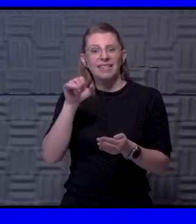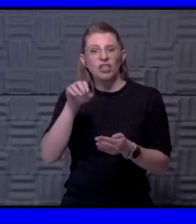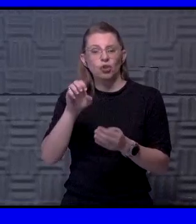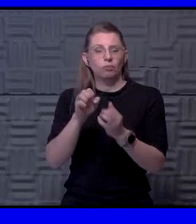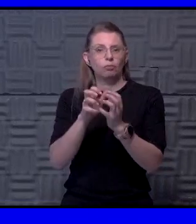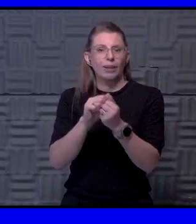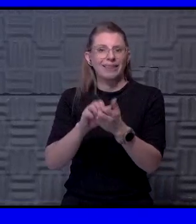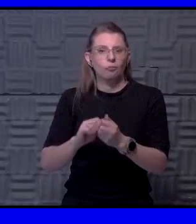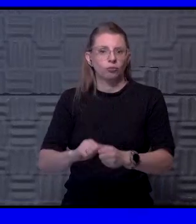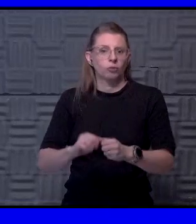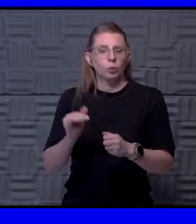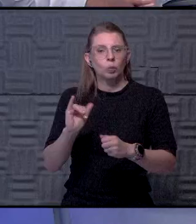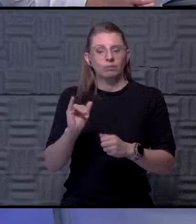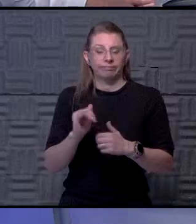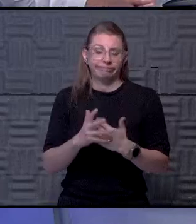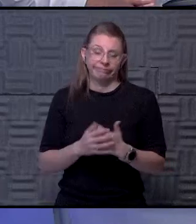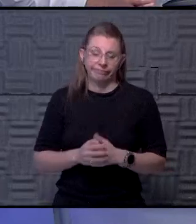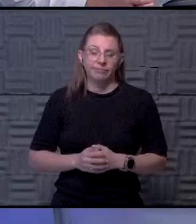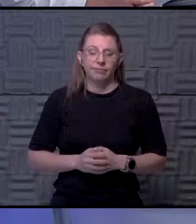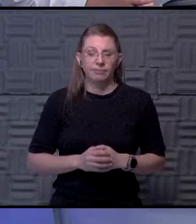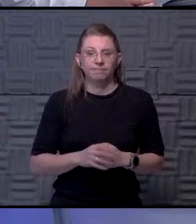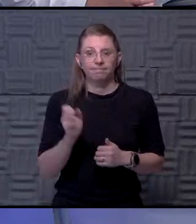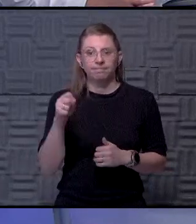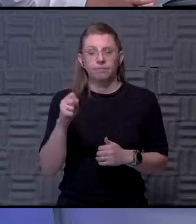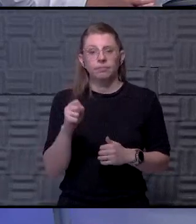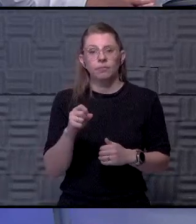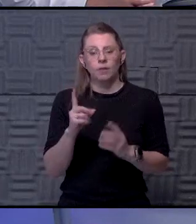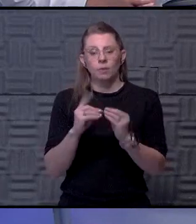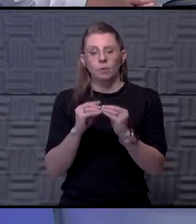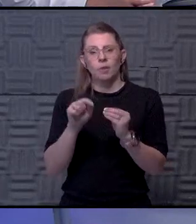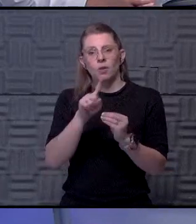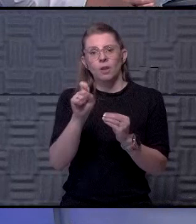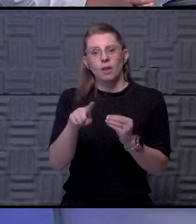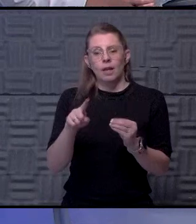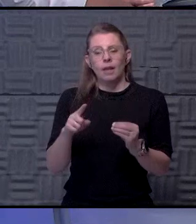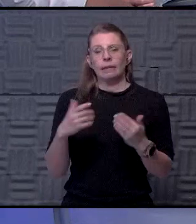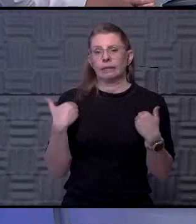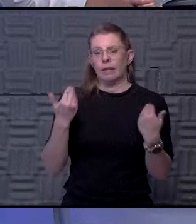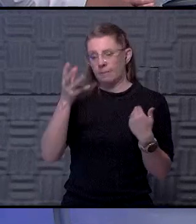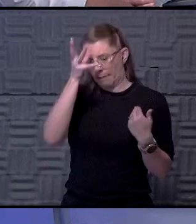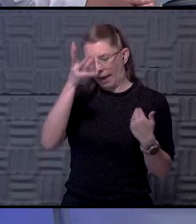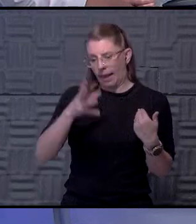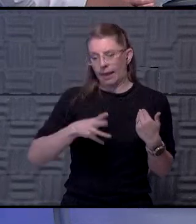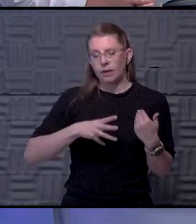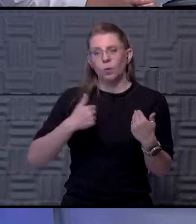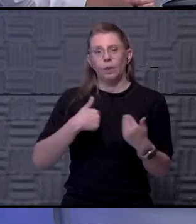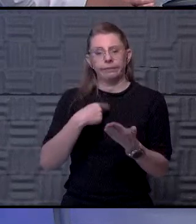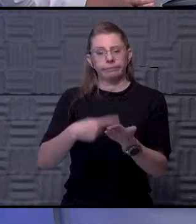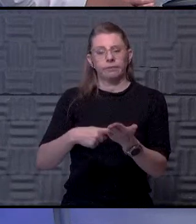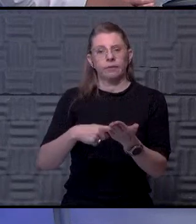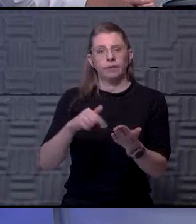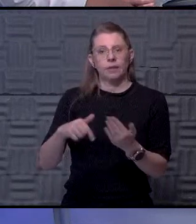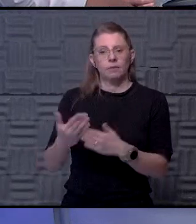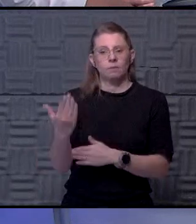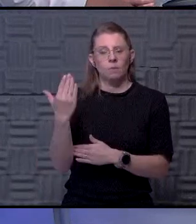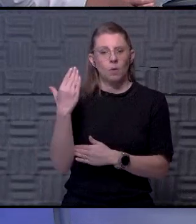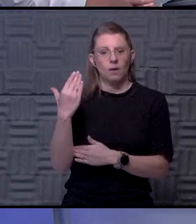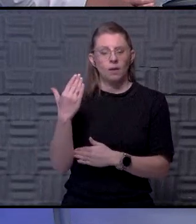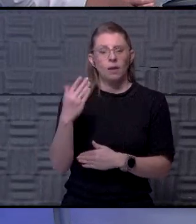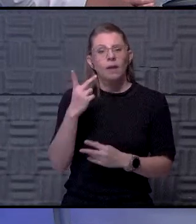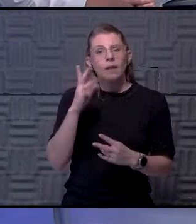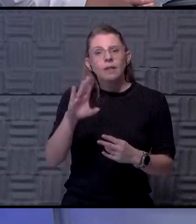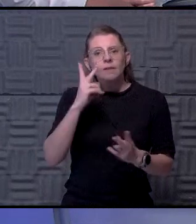radiation too then. So one other question on that young man we spoke about earlier this morning. How's his vision in his